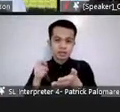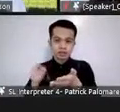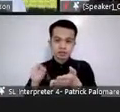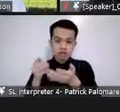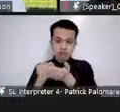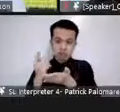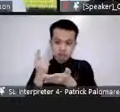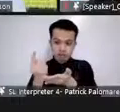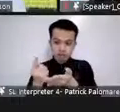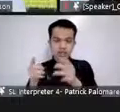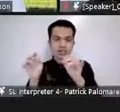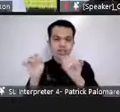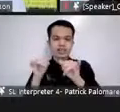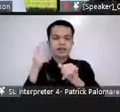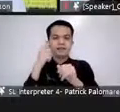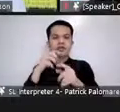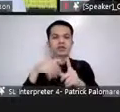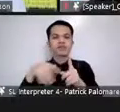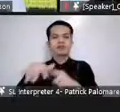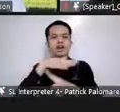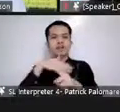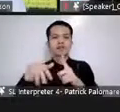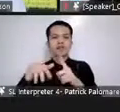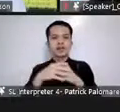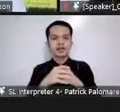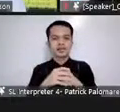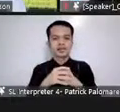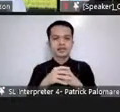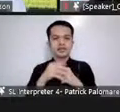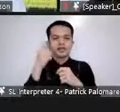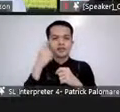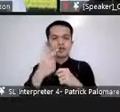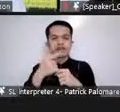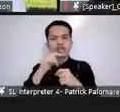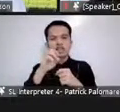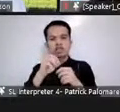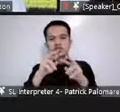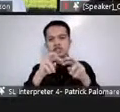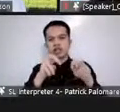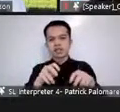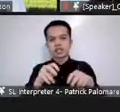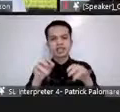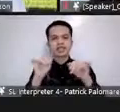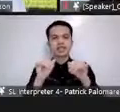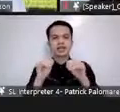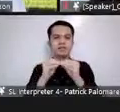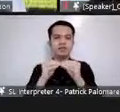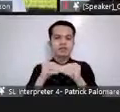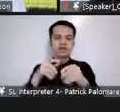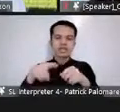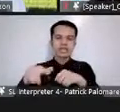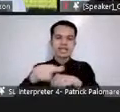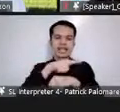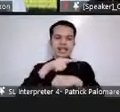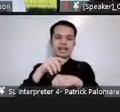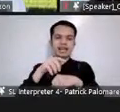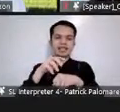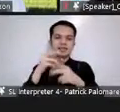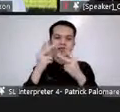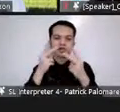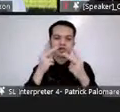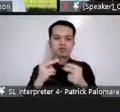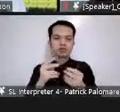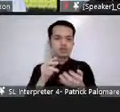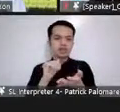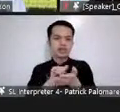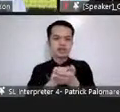itself, but also the environment, such as geological studies and maritime landscapes. Yeah, thanks.